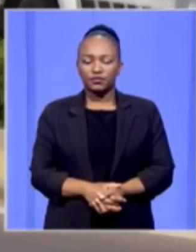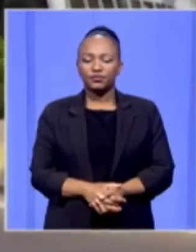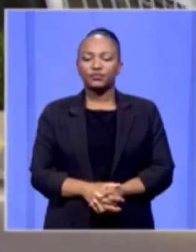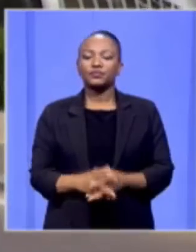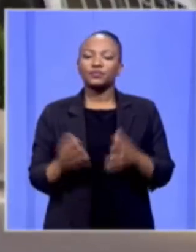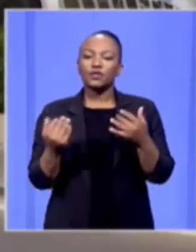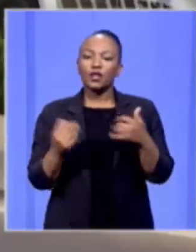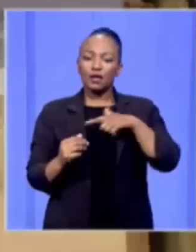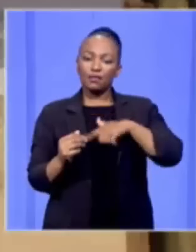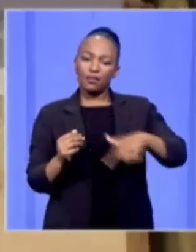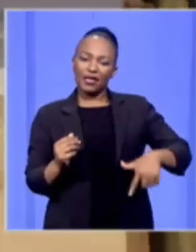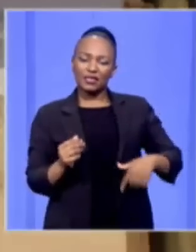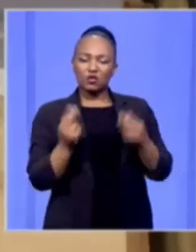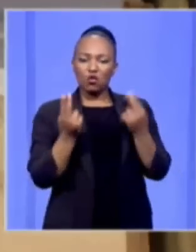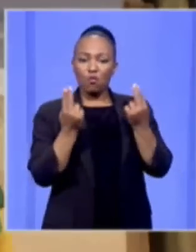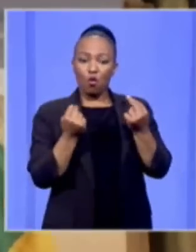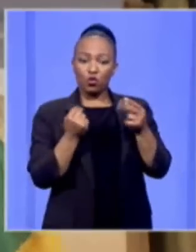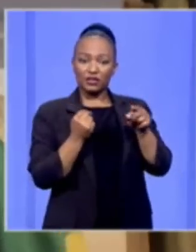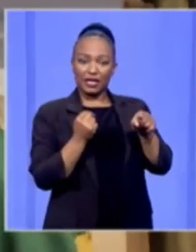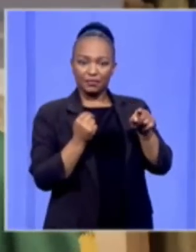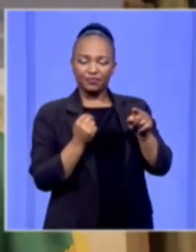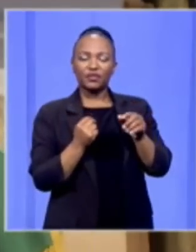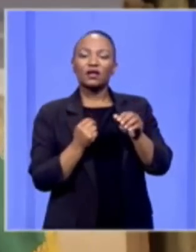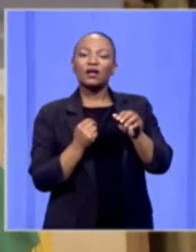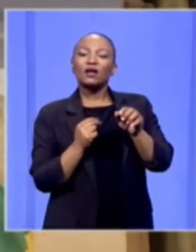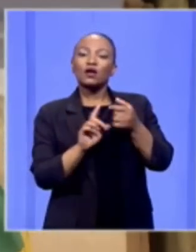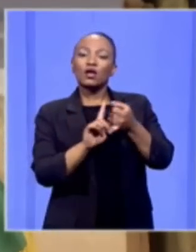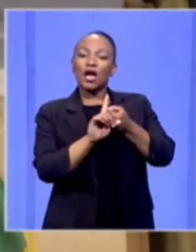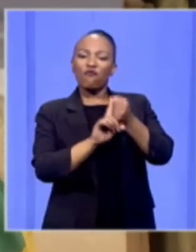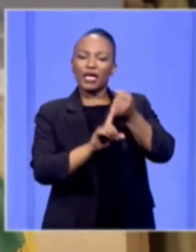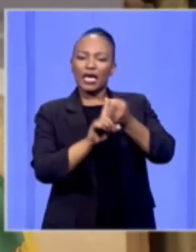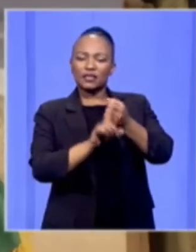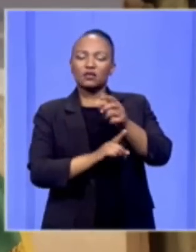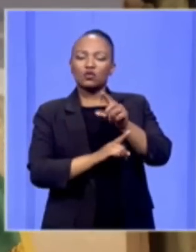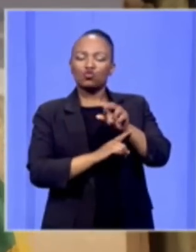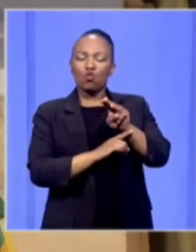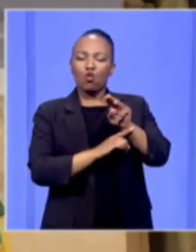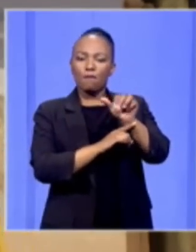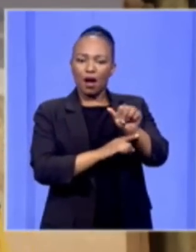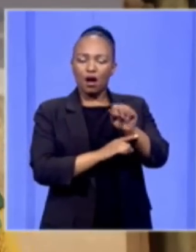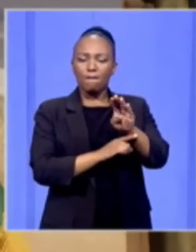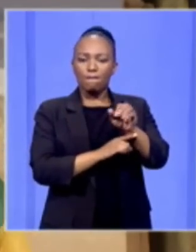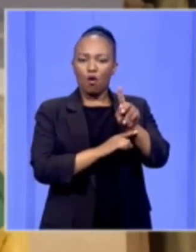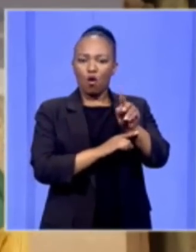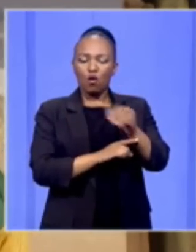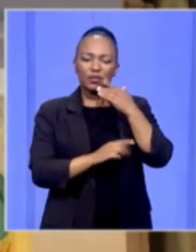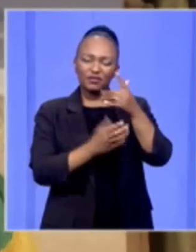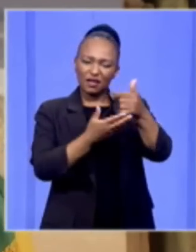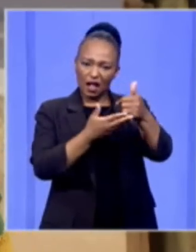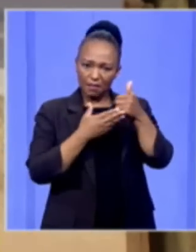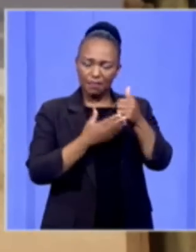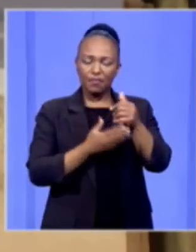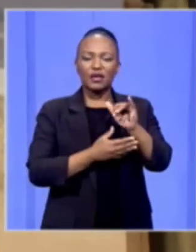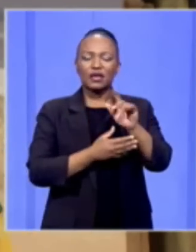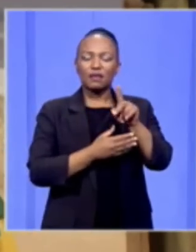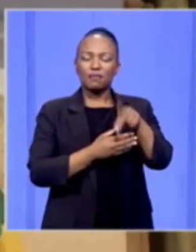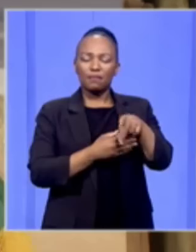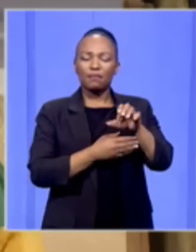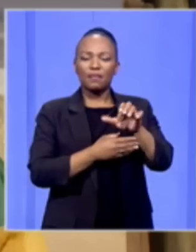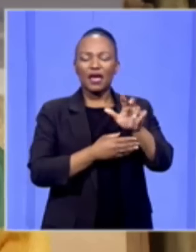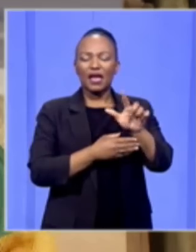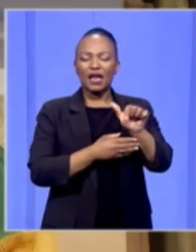President Nchae re advocate Dumaboko o ka re thusa ka kganya ya ipelegeng ka gore bana ba botlhe ba ba